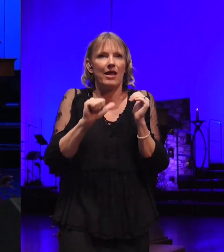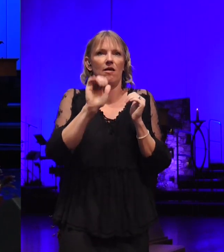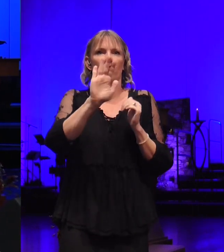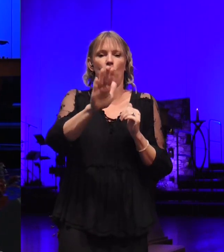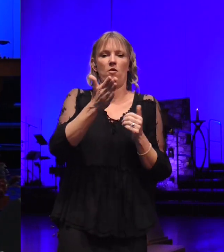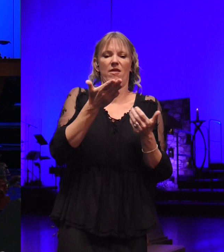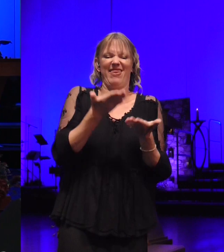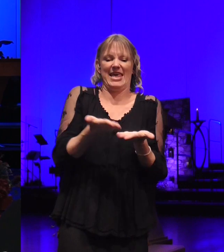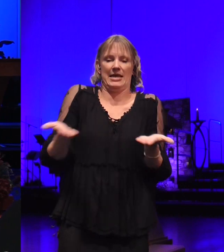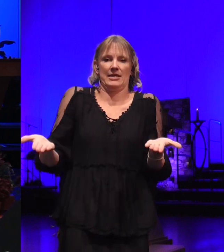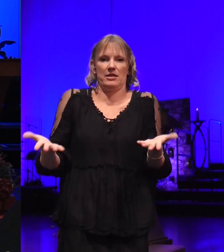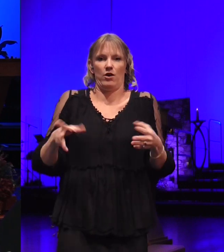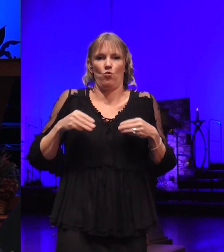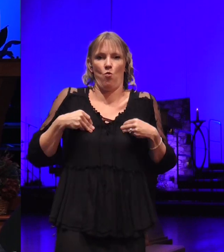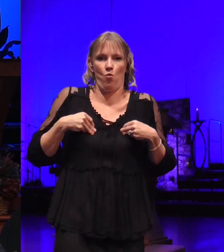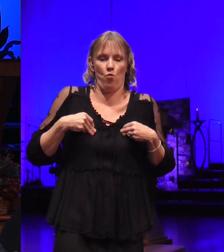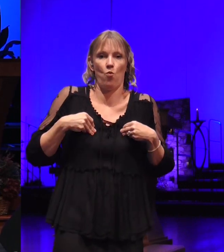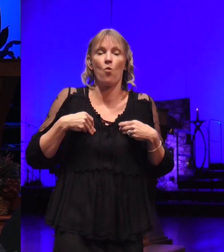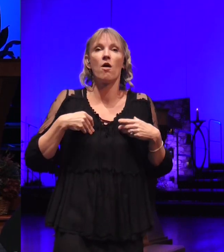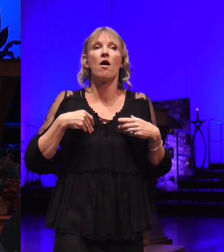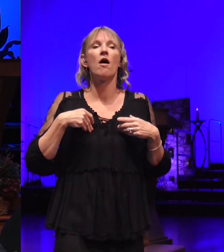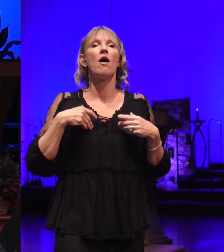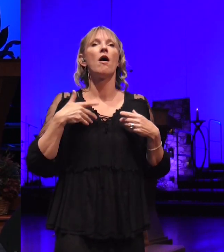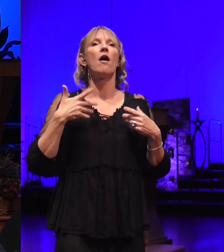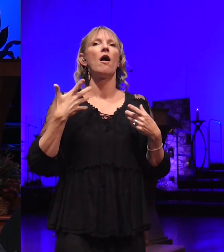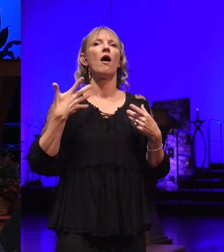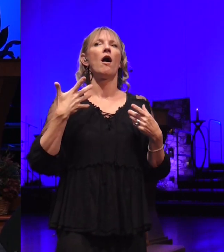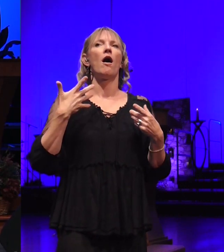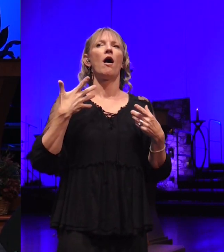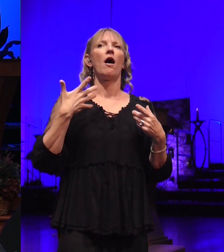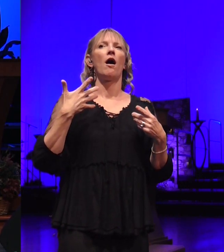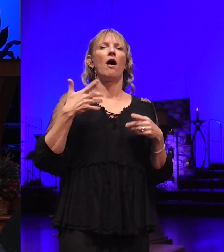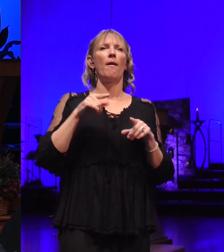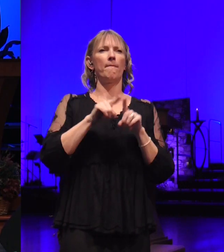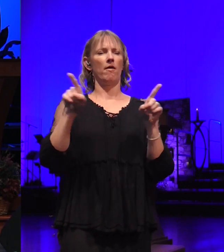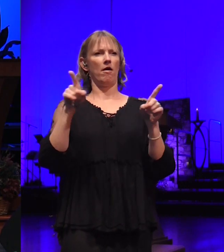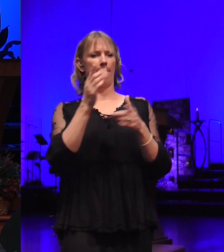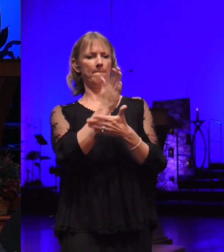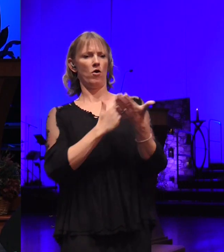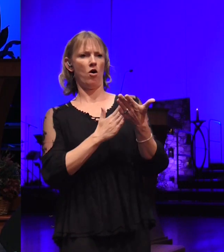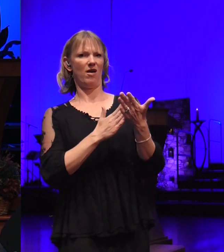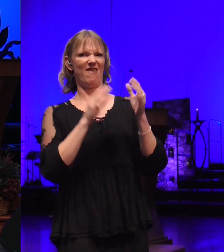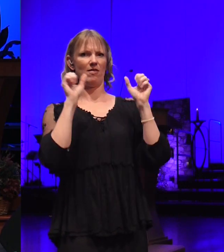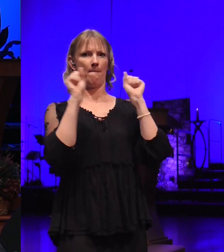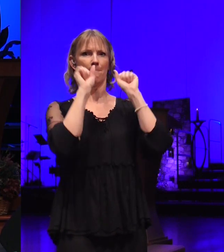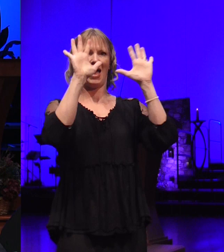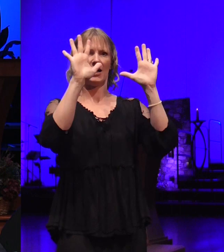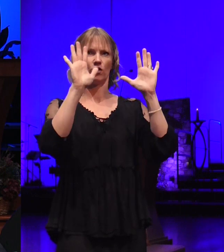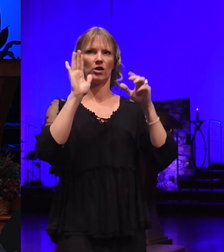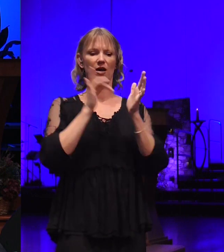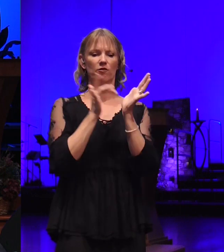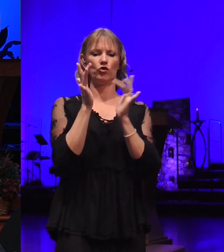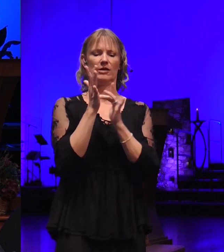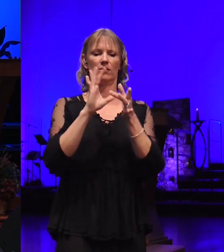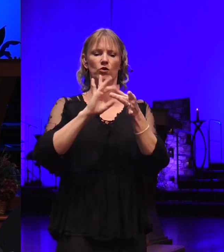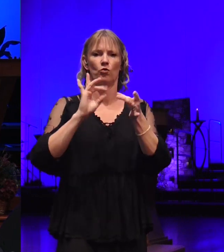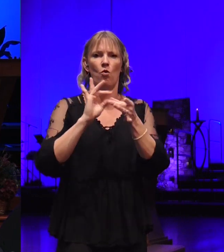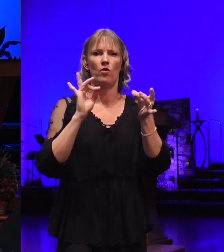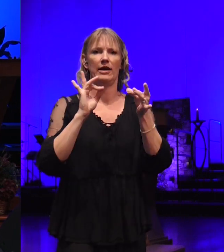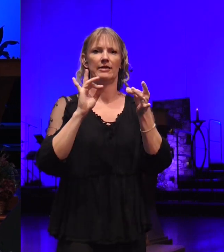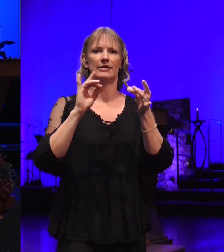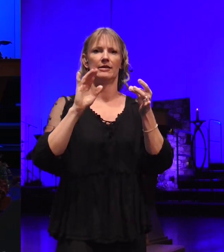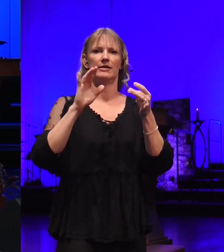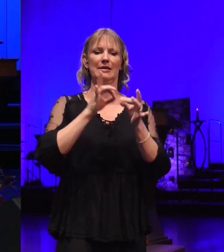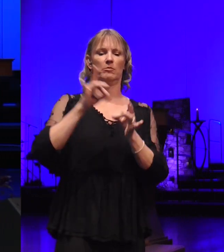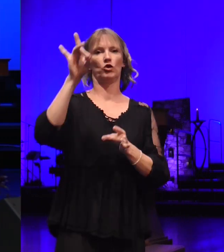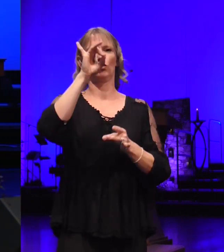material possessions. And yet part of the magic of Jesus' parables, these spiritual riddles,